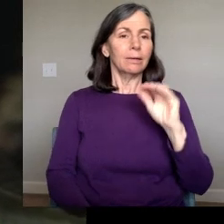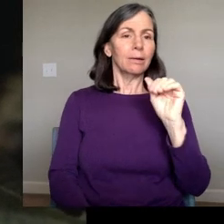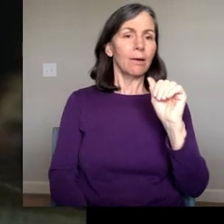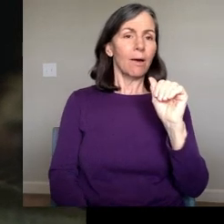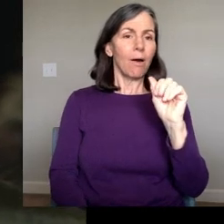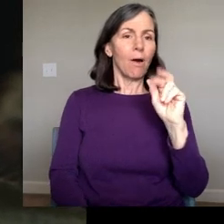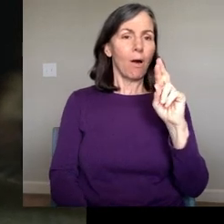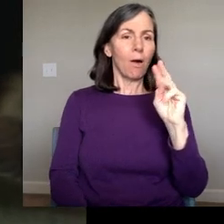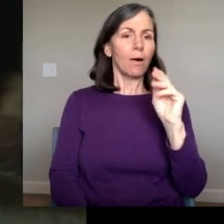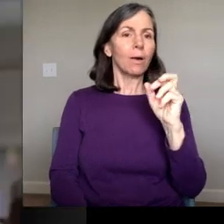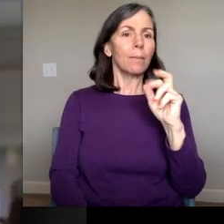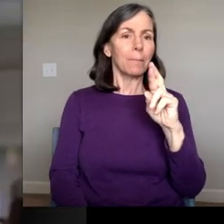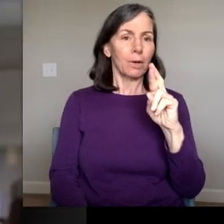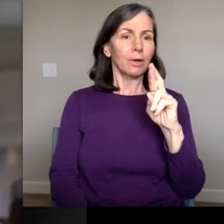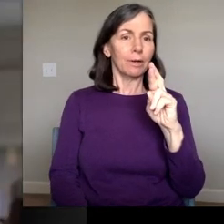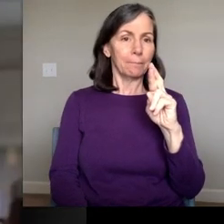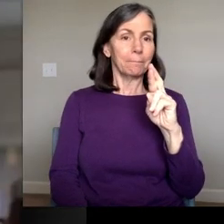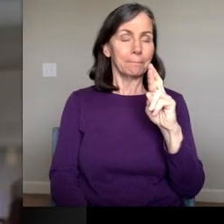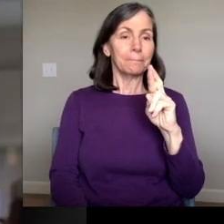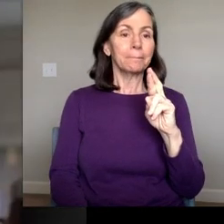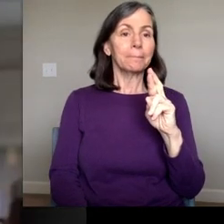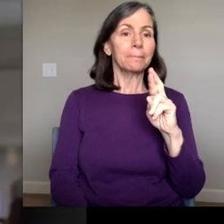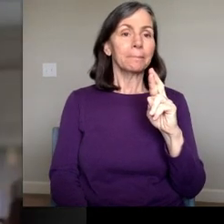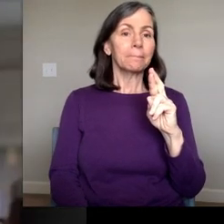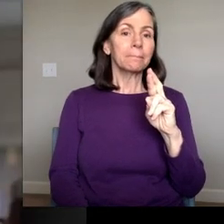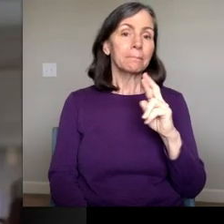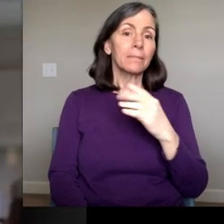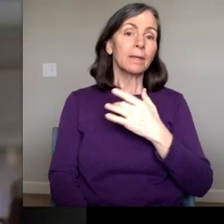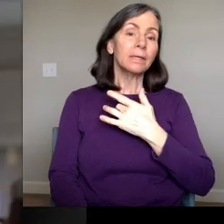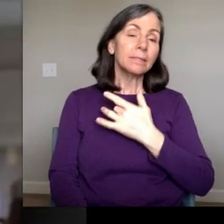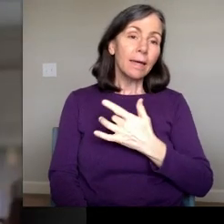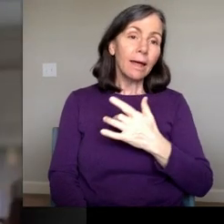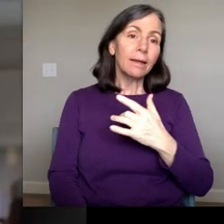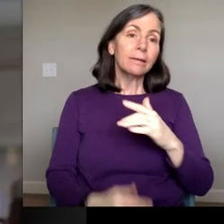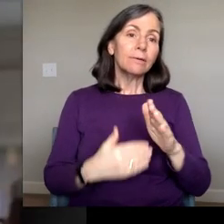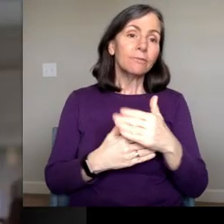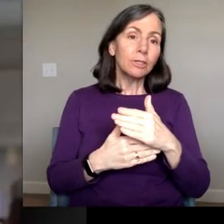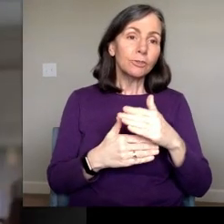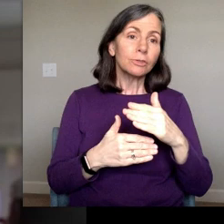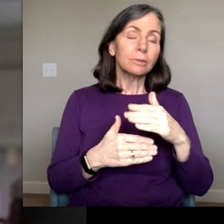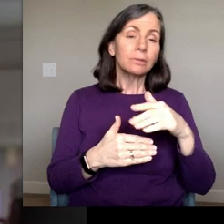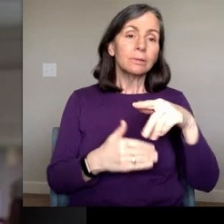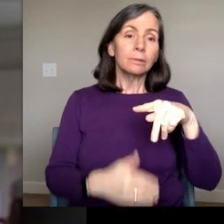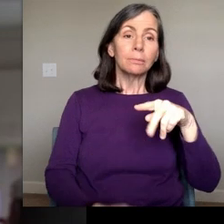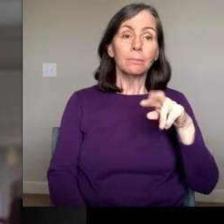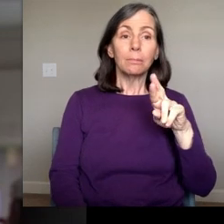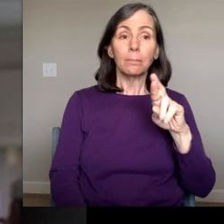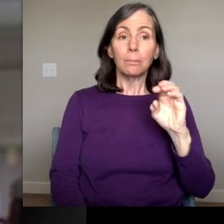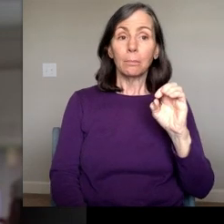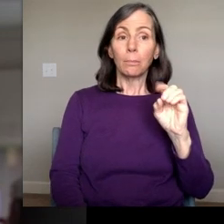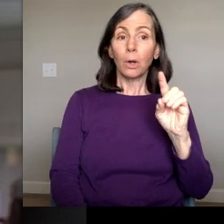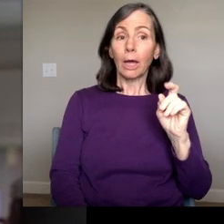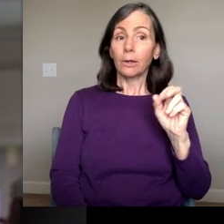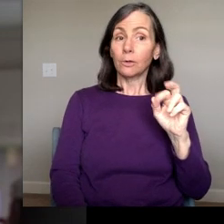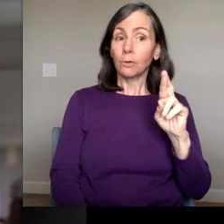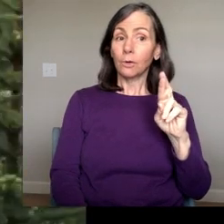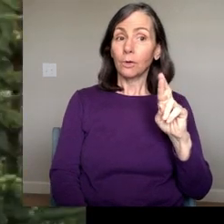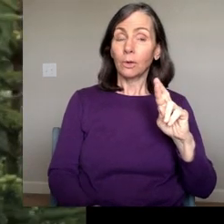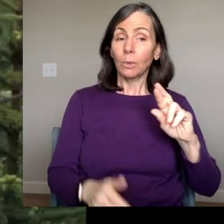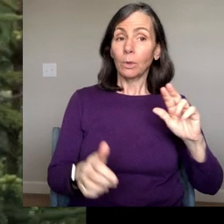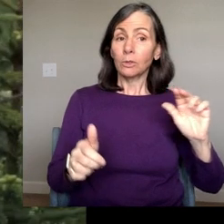They're generally easy for predatory fish to catch, but they're not easy to